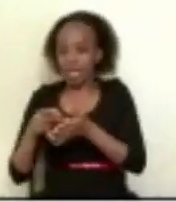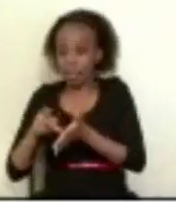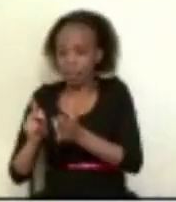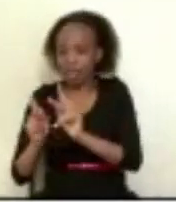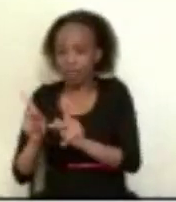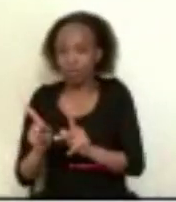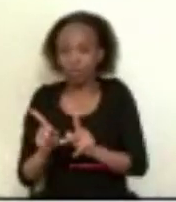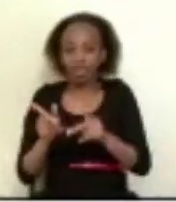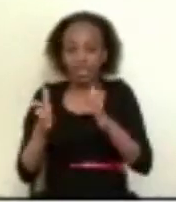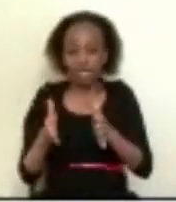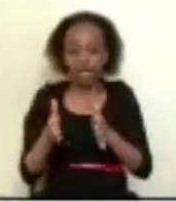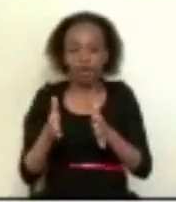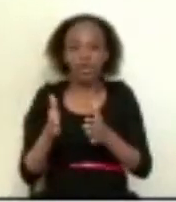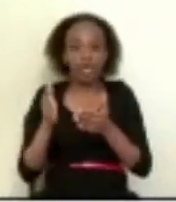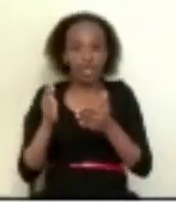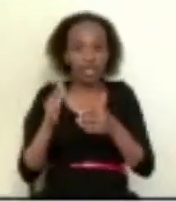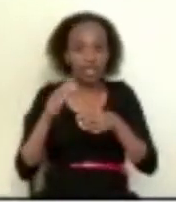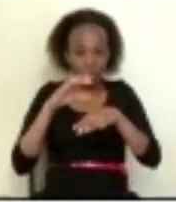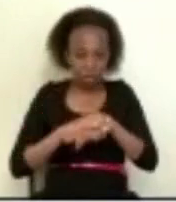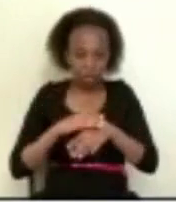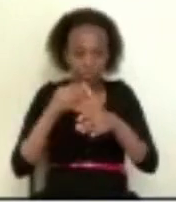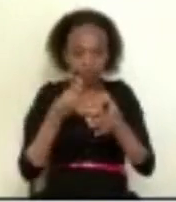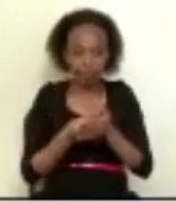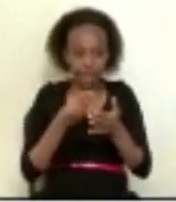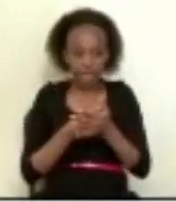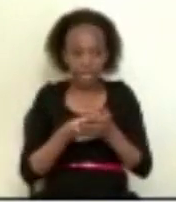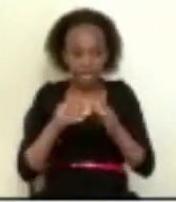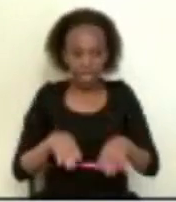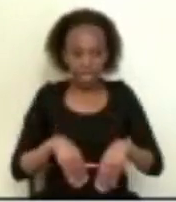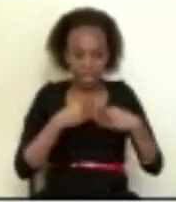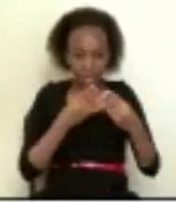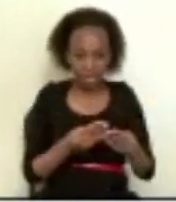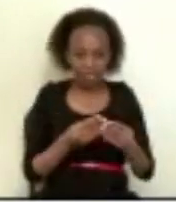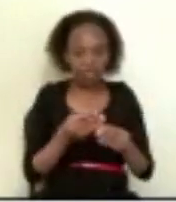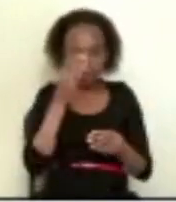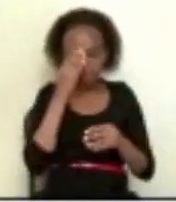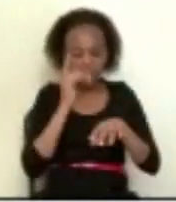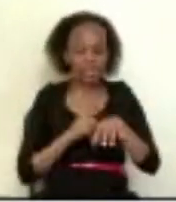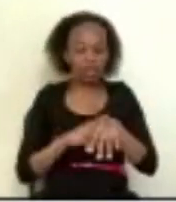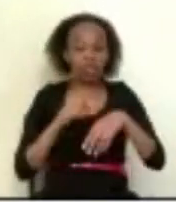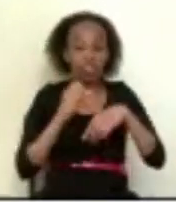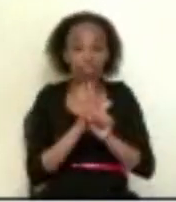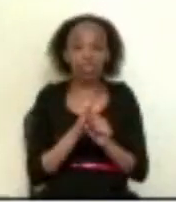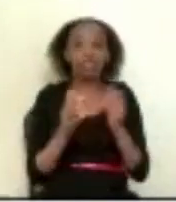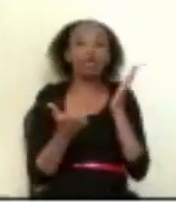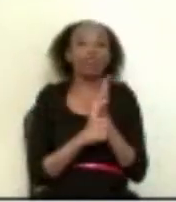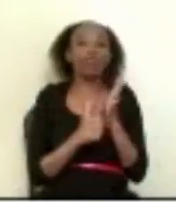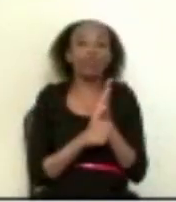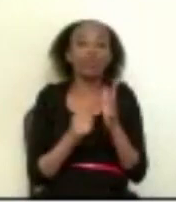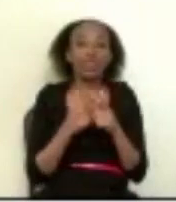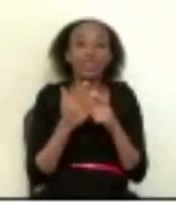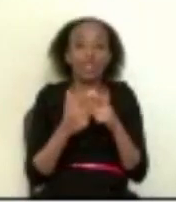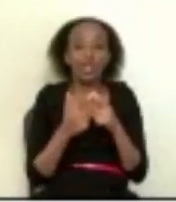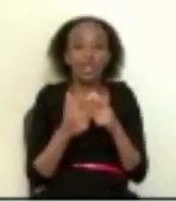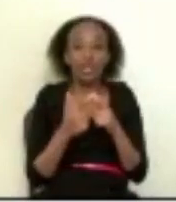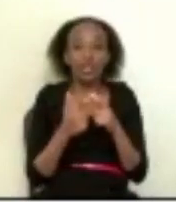So they literally removed money that they were given to the unemployed people during the COVID-19 crisis, and then they were putting